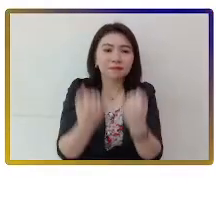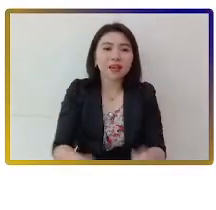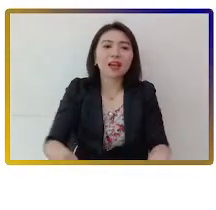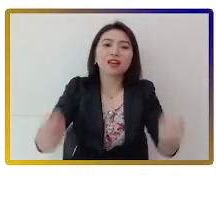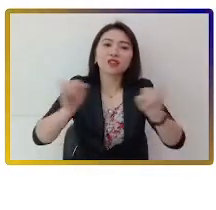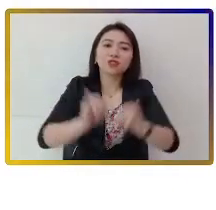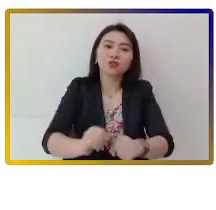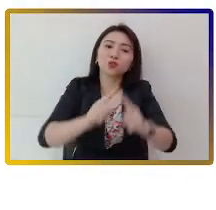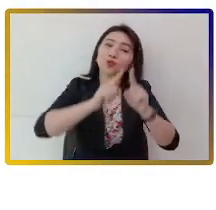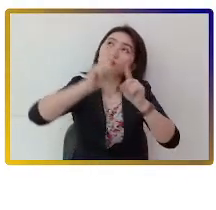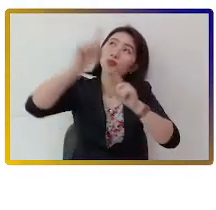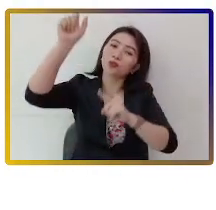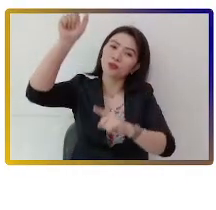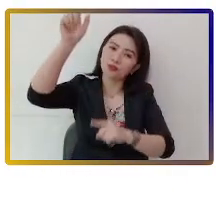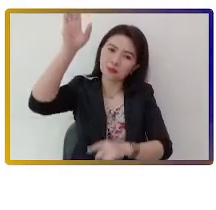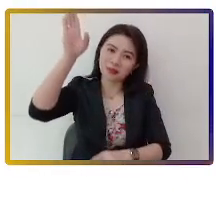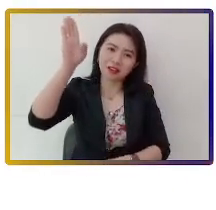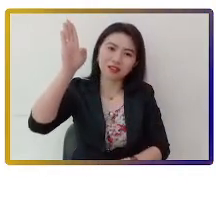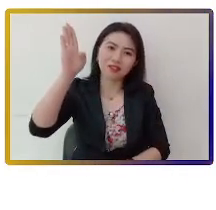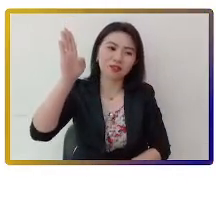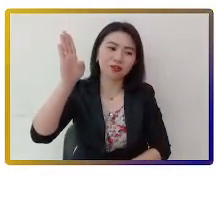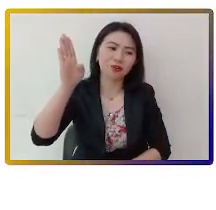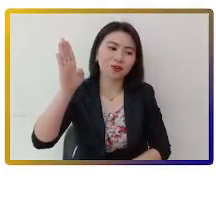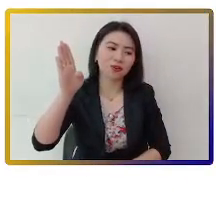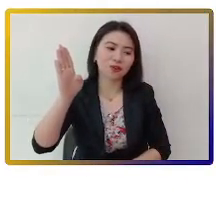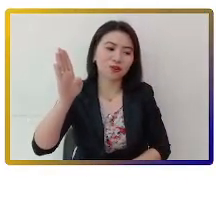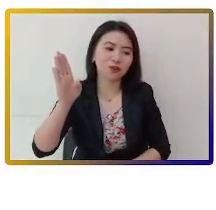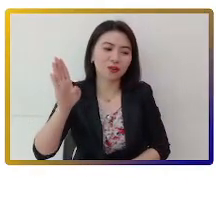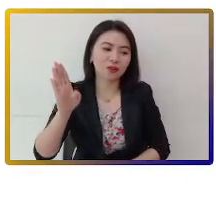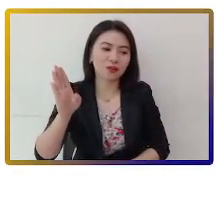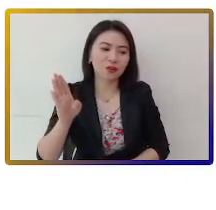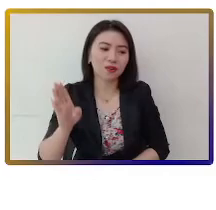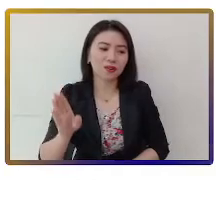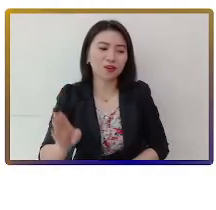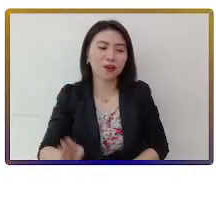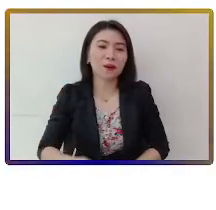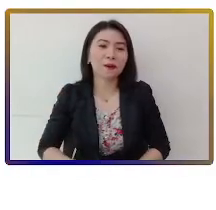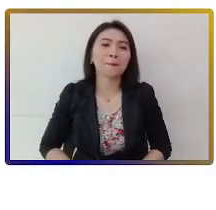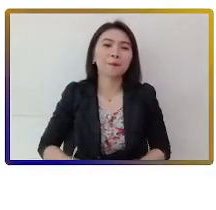it matters to the Master.